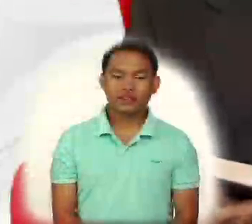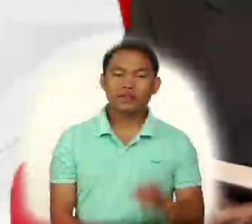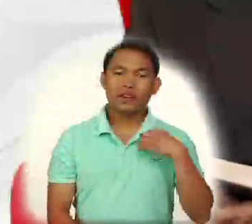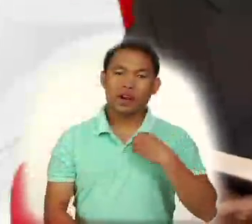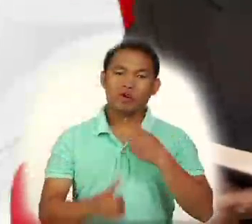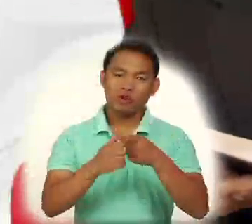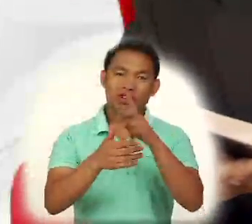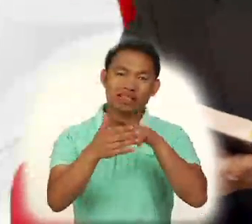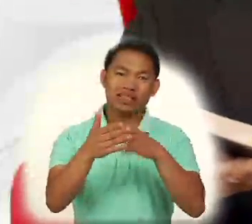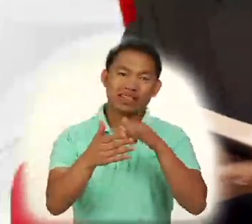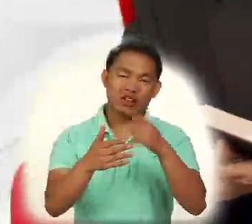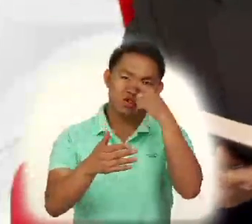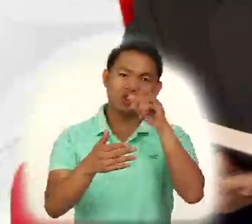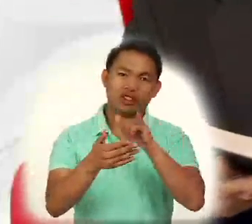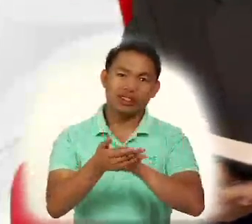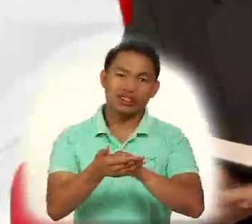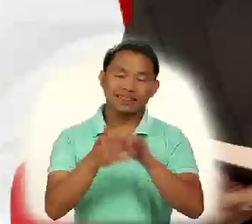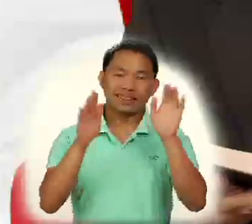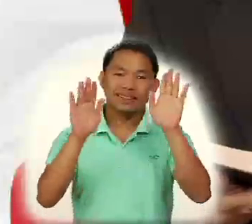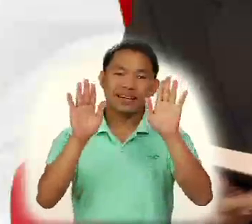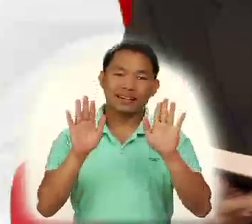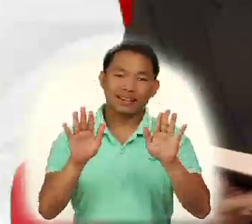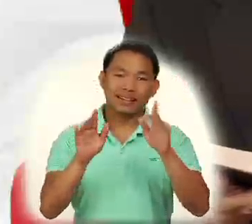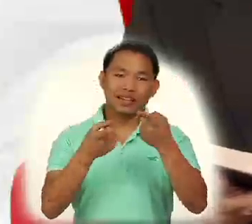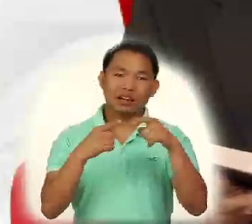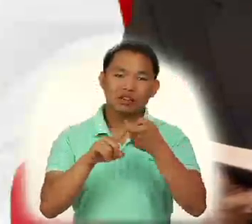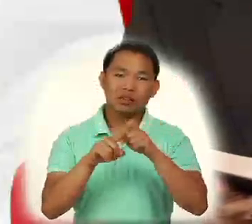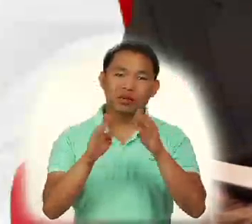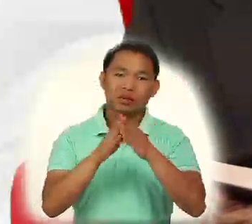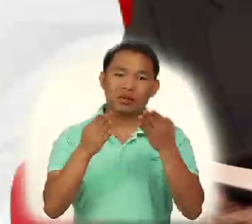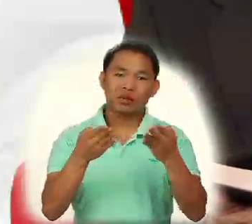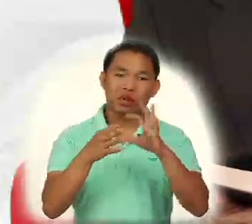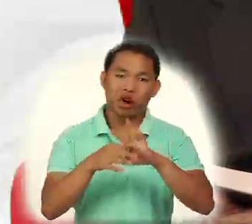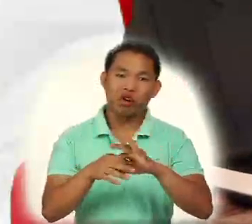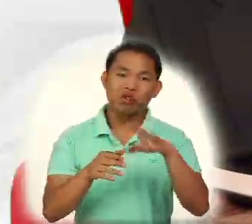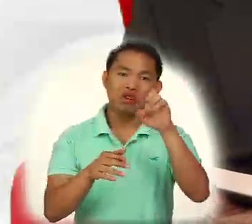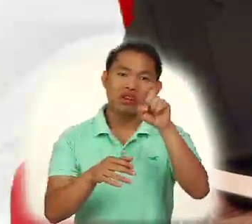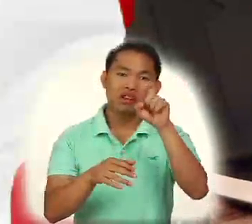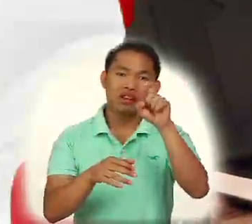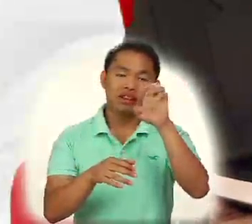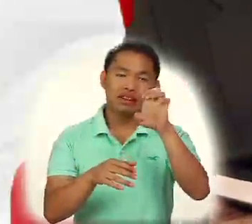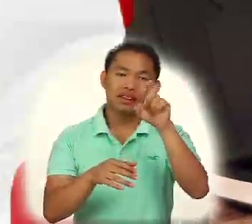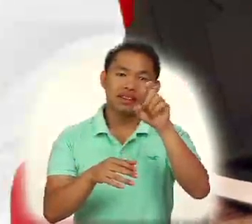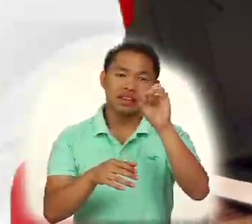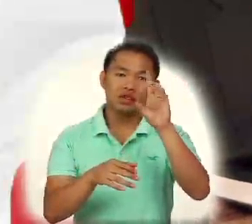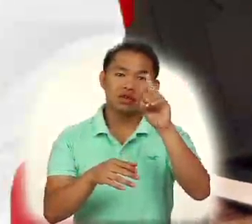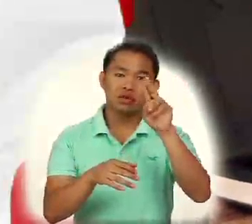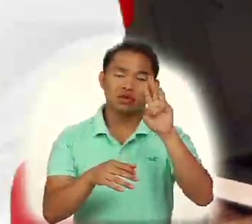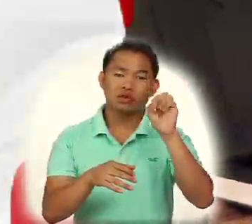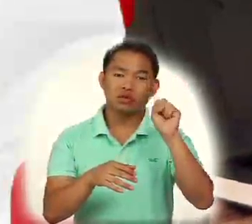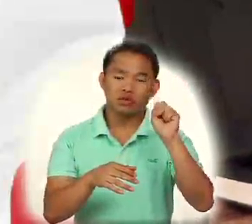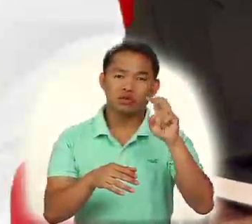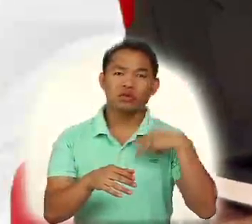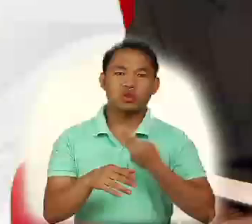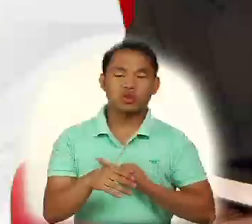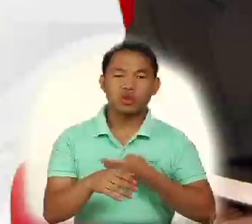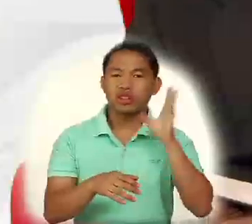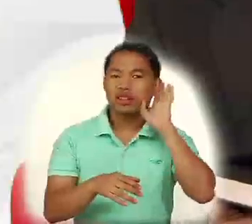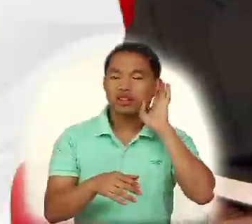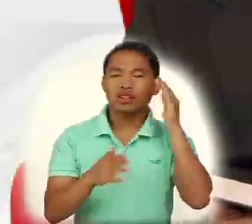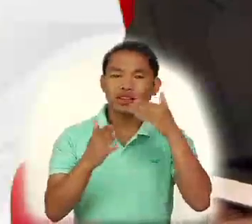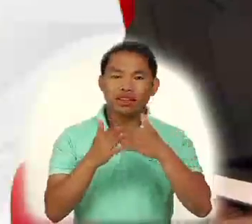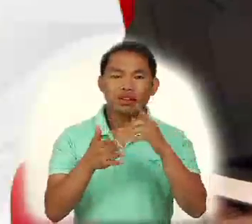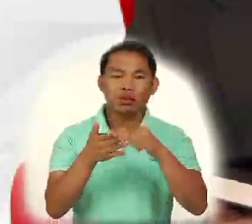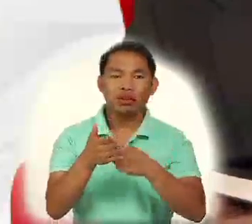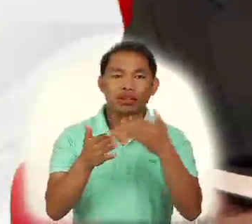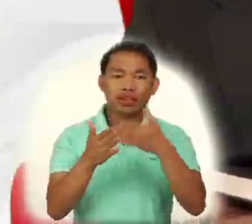Our first reading for this Sunday comes from the book of Exodus. We hear once again the Decalogue, or